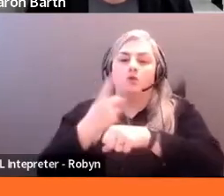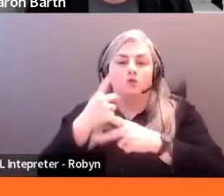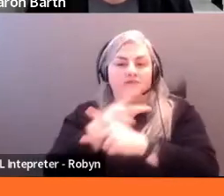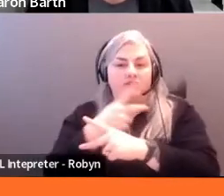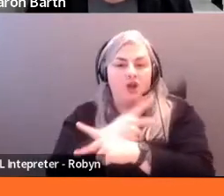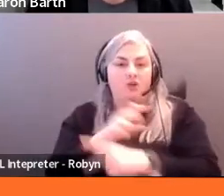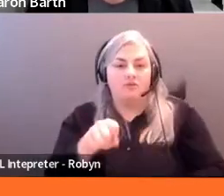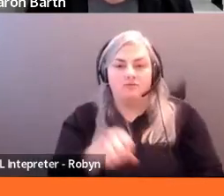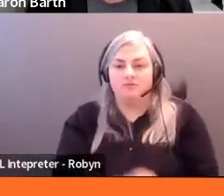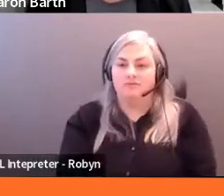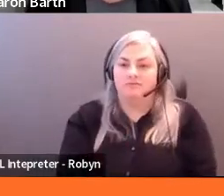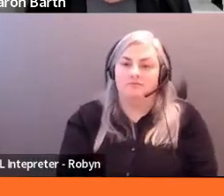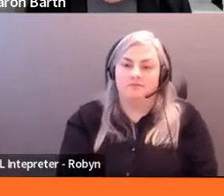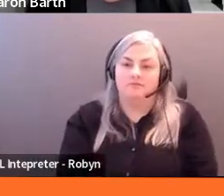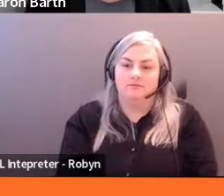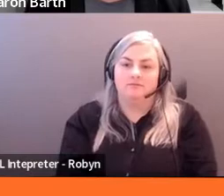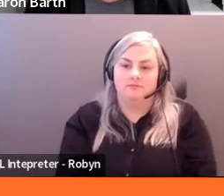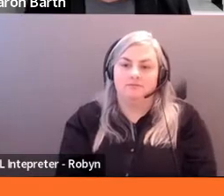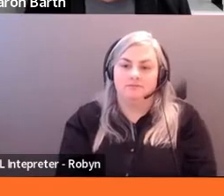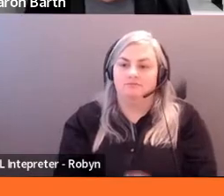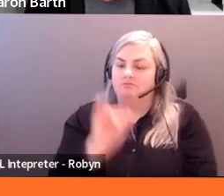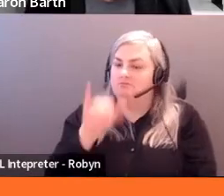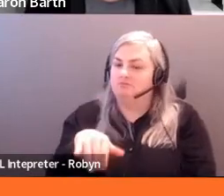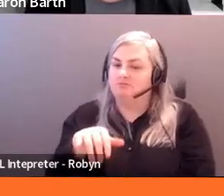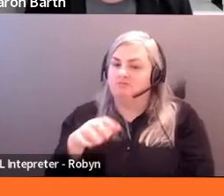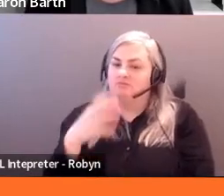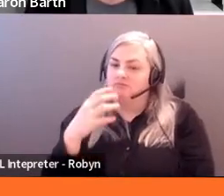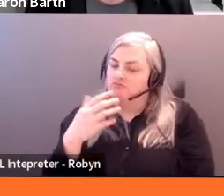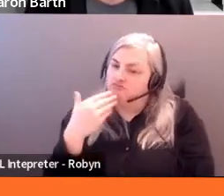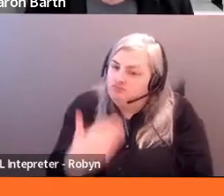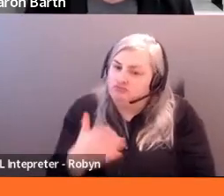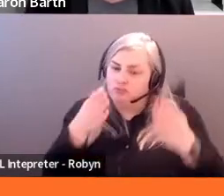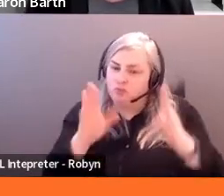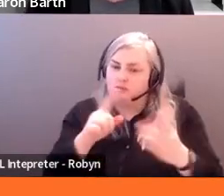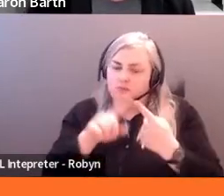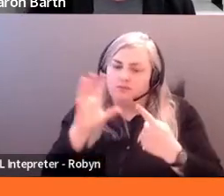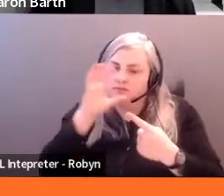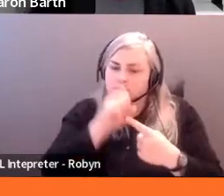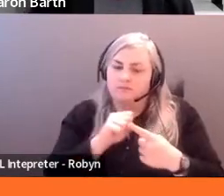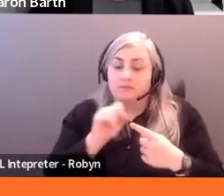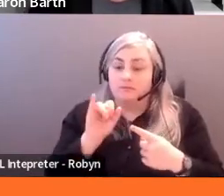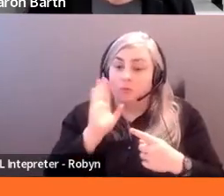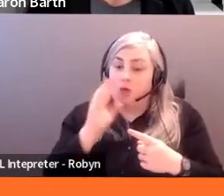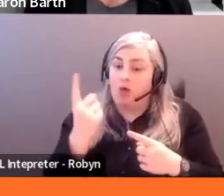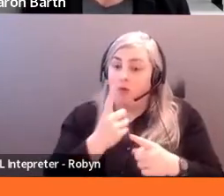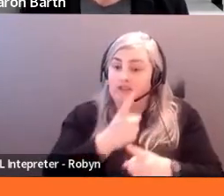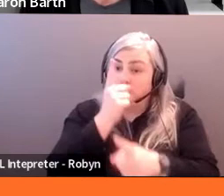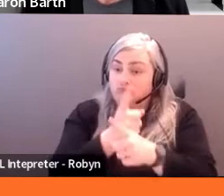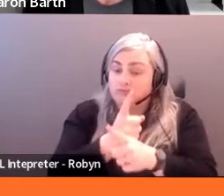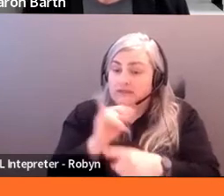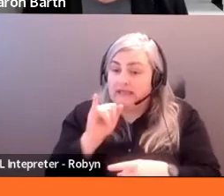out. Pretty serviceable way of getting at it. Is it going to be correct to the